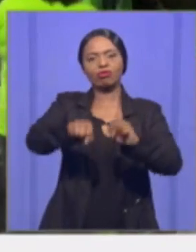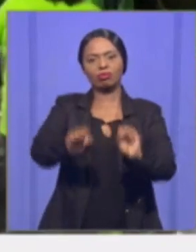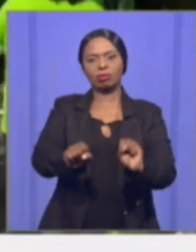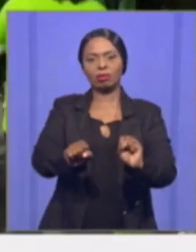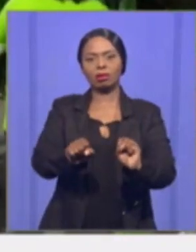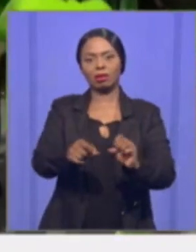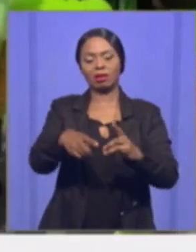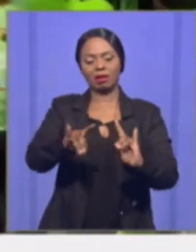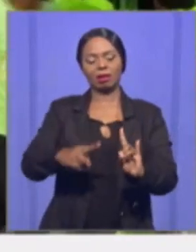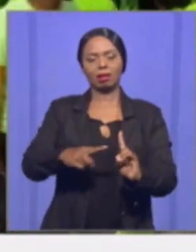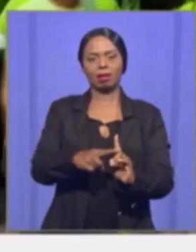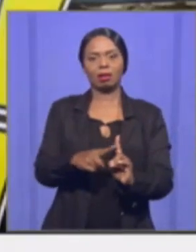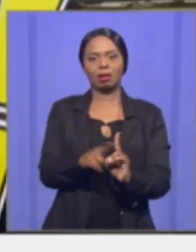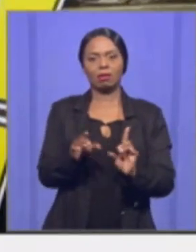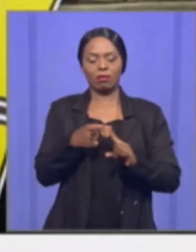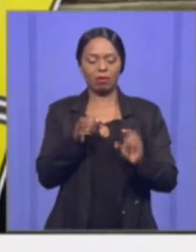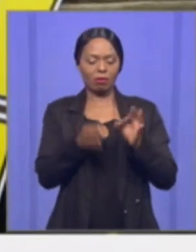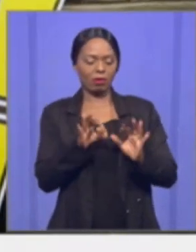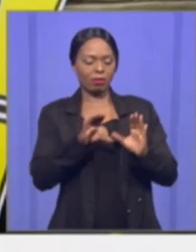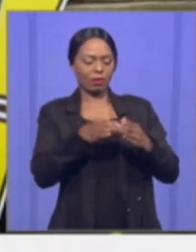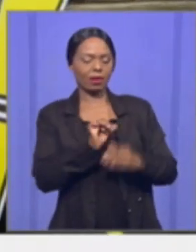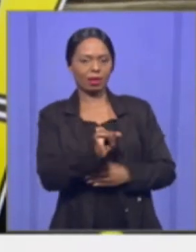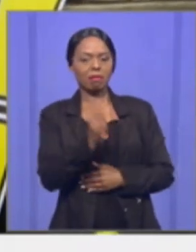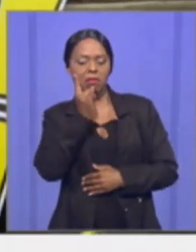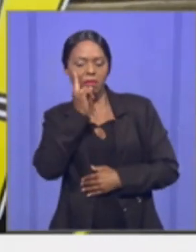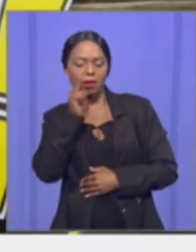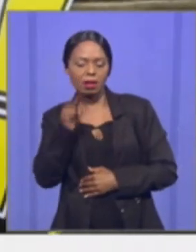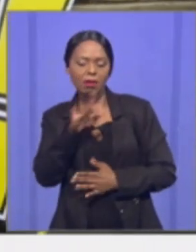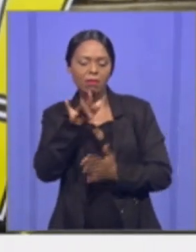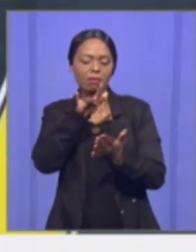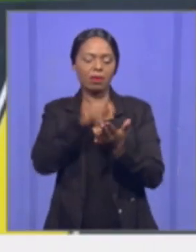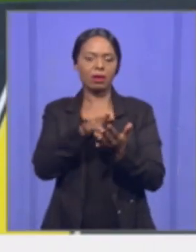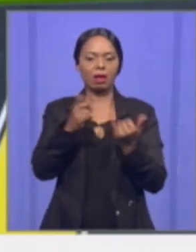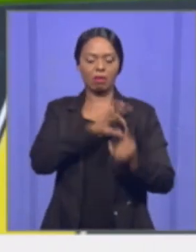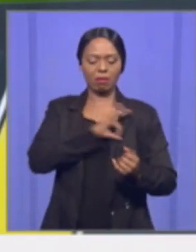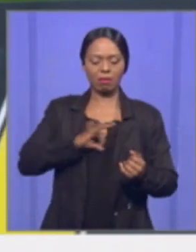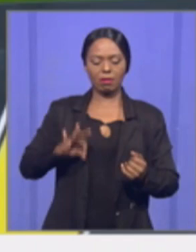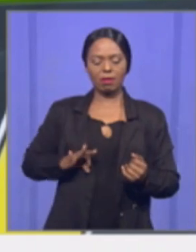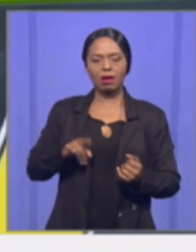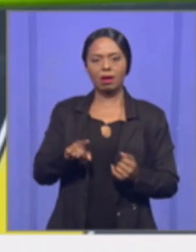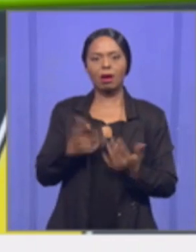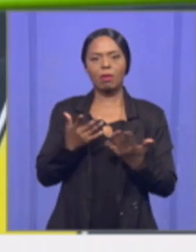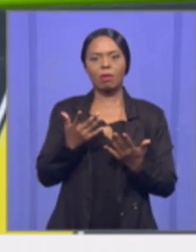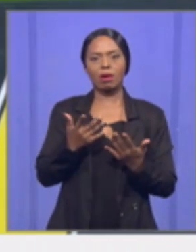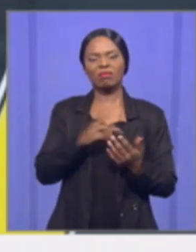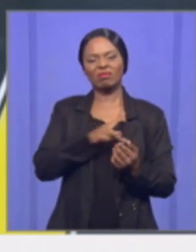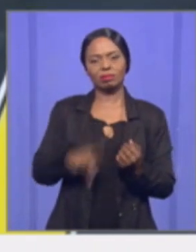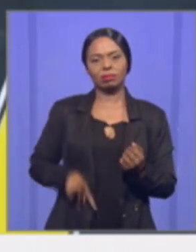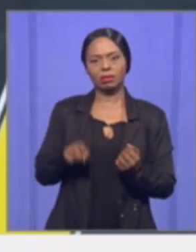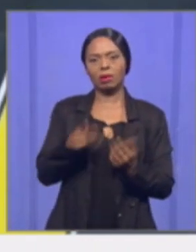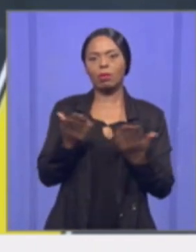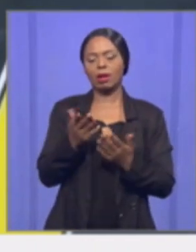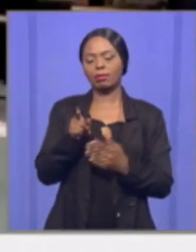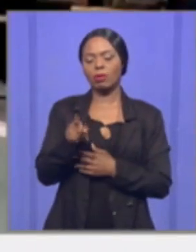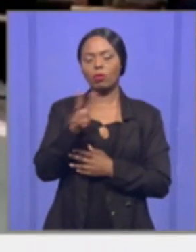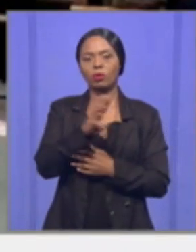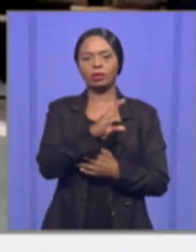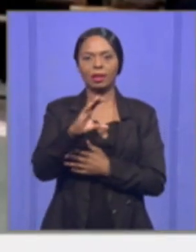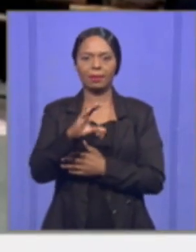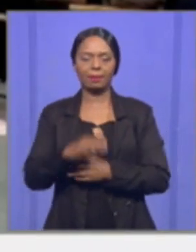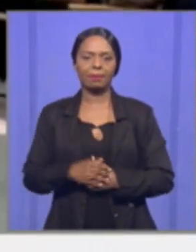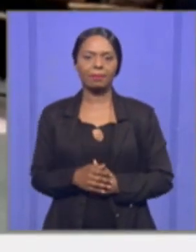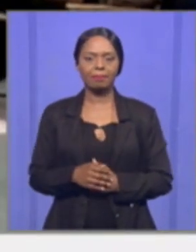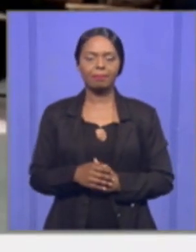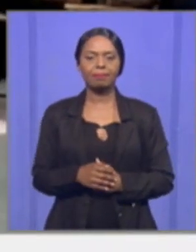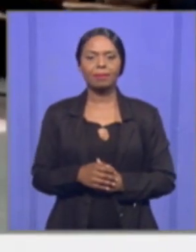la gabo mme o shebile ka leitlho le le ntšhotšho manno a botonakgolo kwa Western Cape mo ngwageng o tlang. I, Councillor